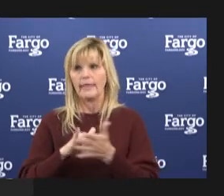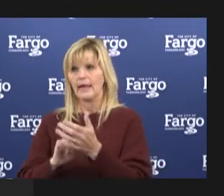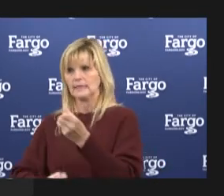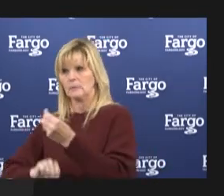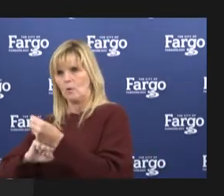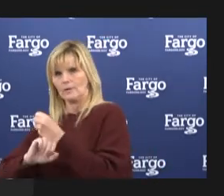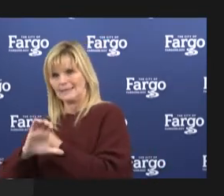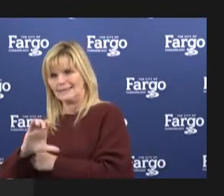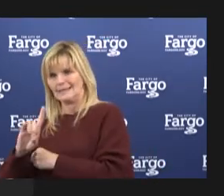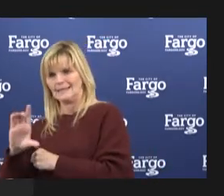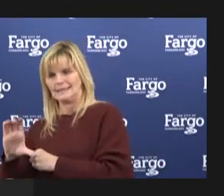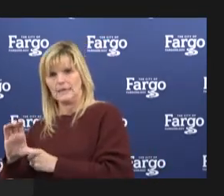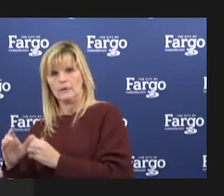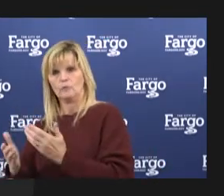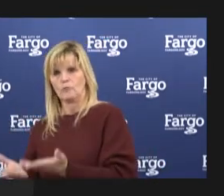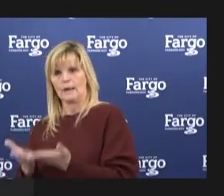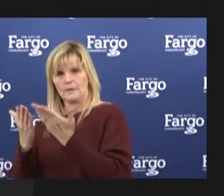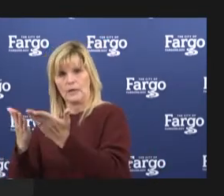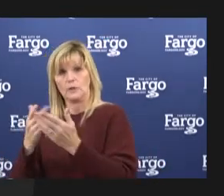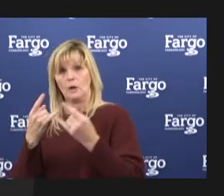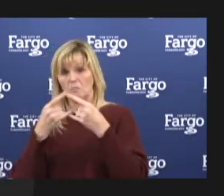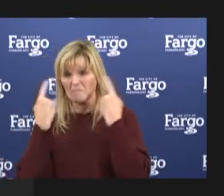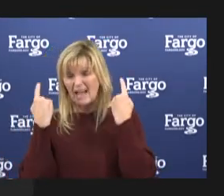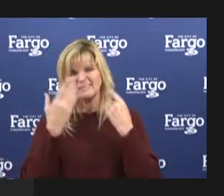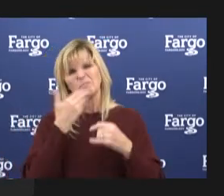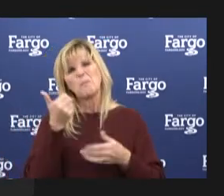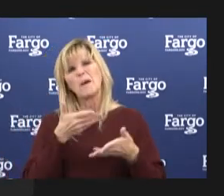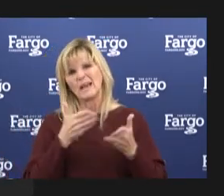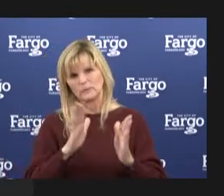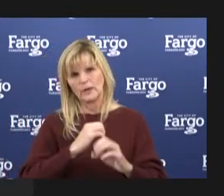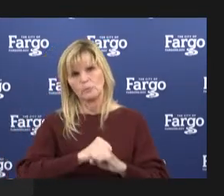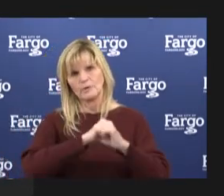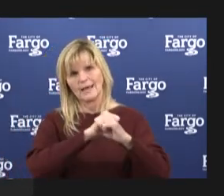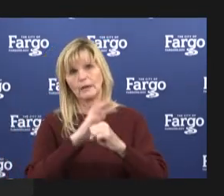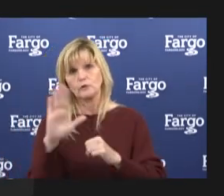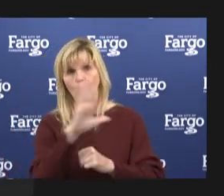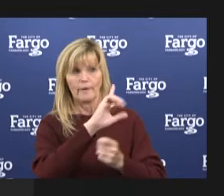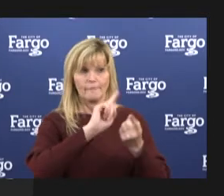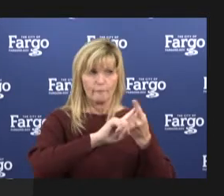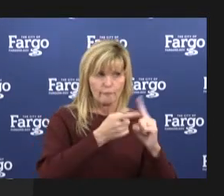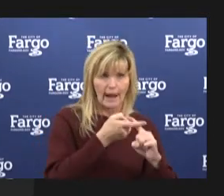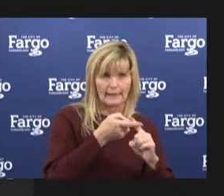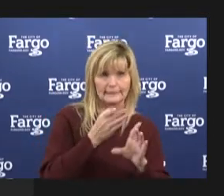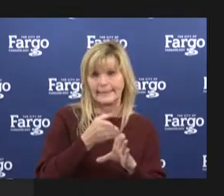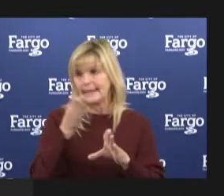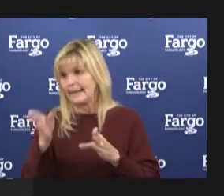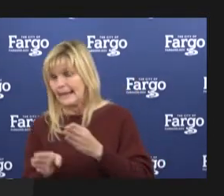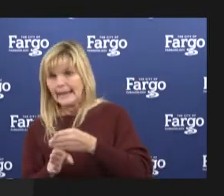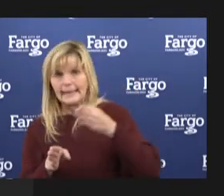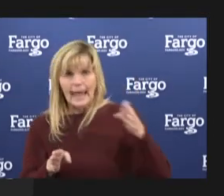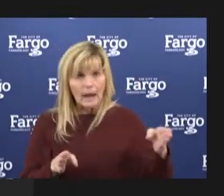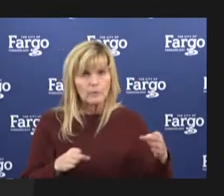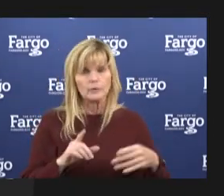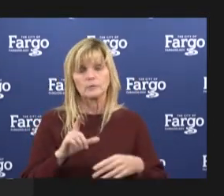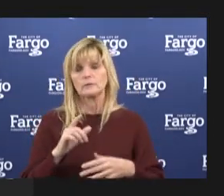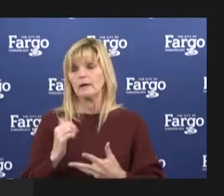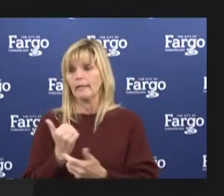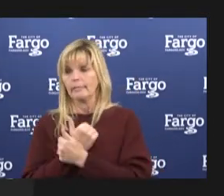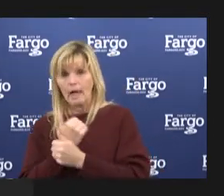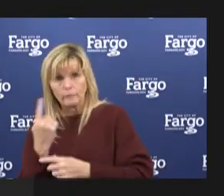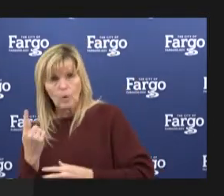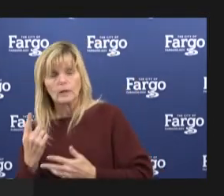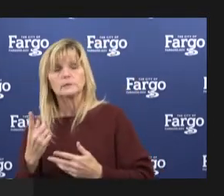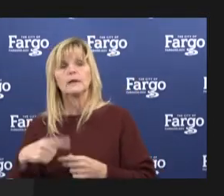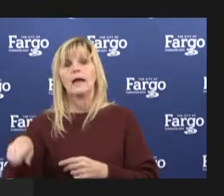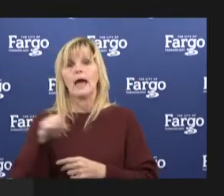recommendations. And wearing a mask is really the best way to protect your friends, neighbors, loved ones, and sends a strong message of caring for the